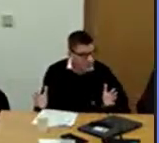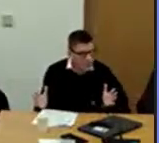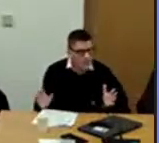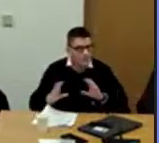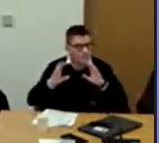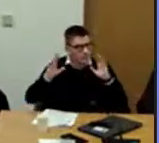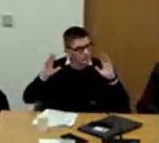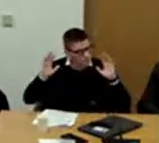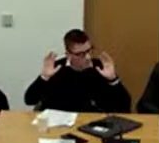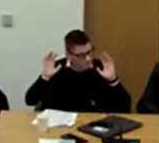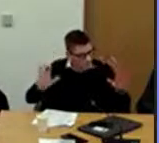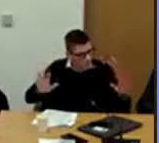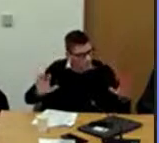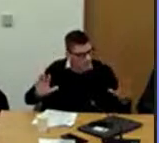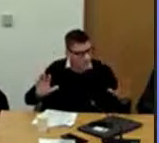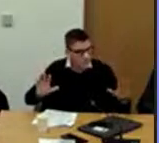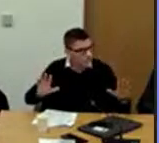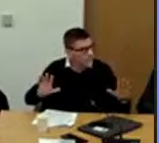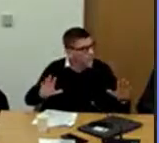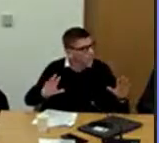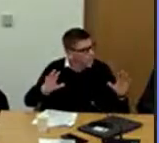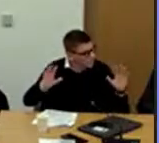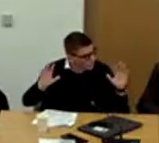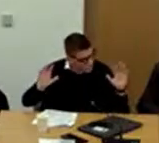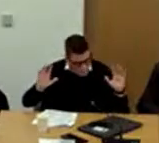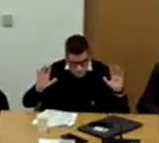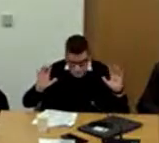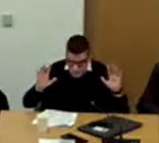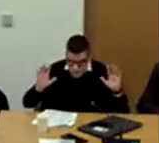outing today, going to council,